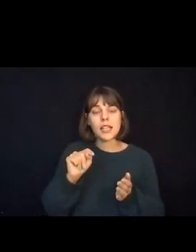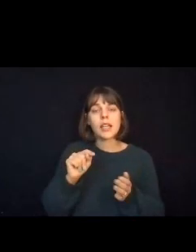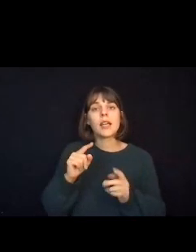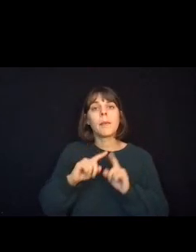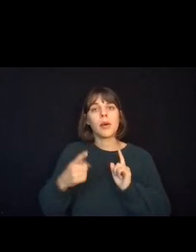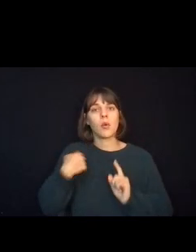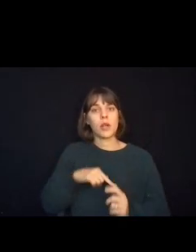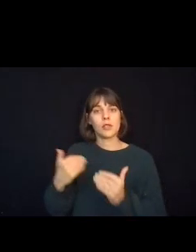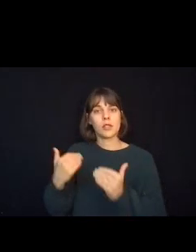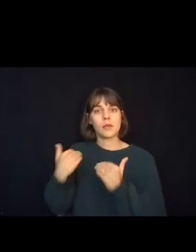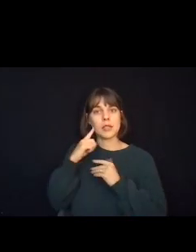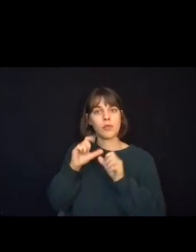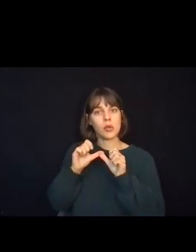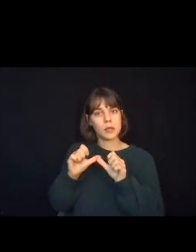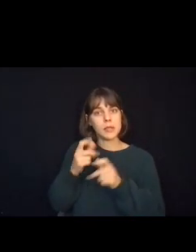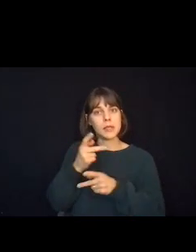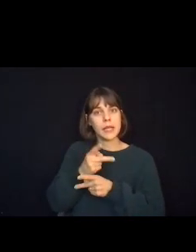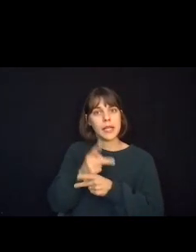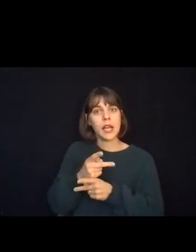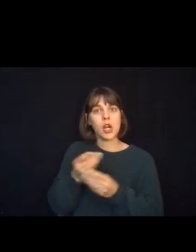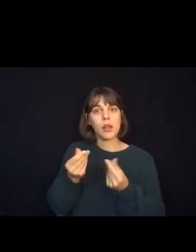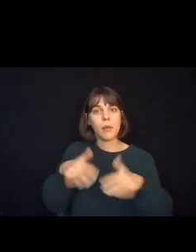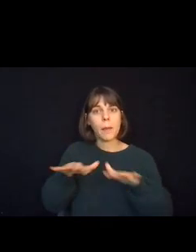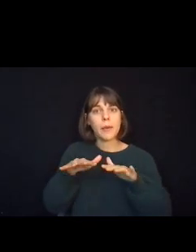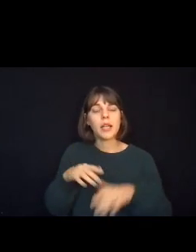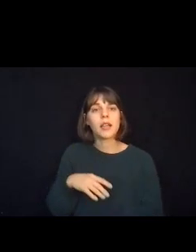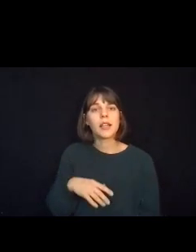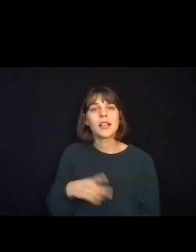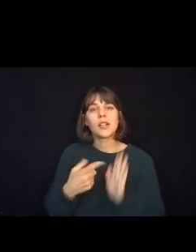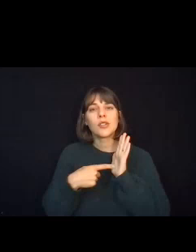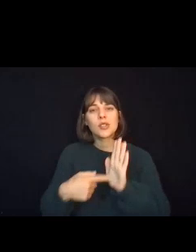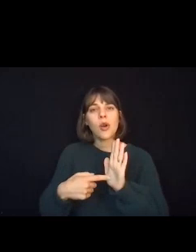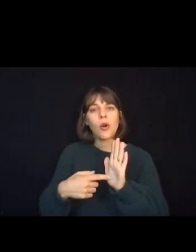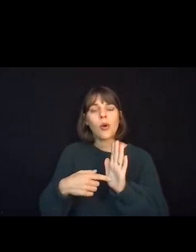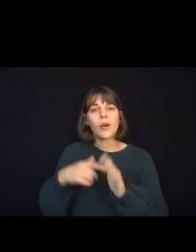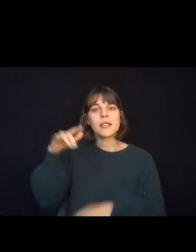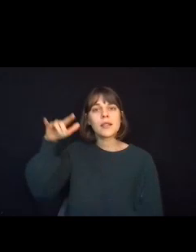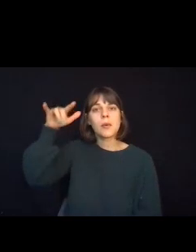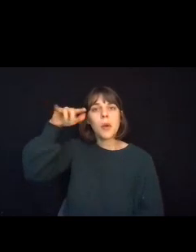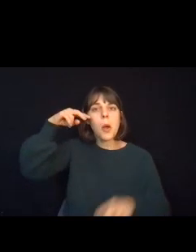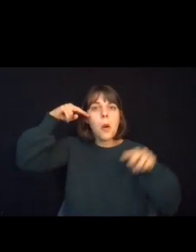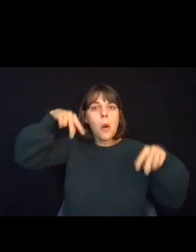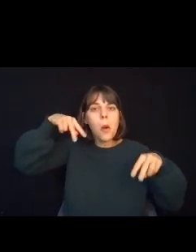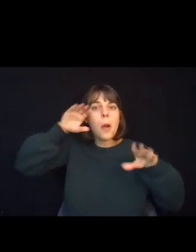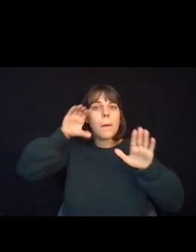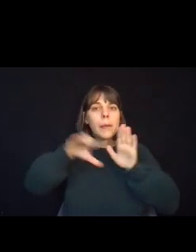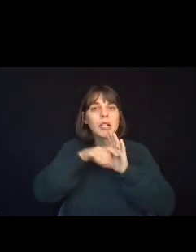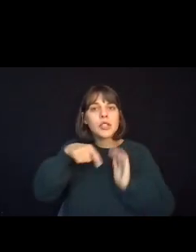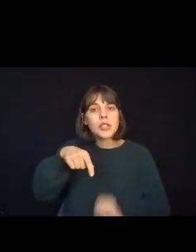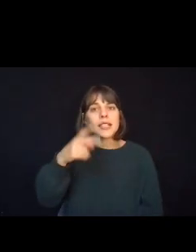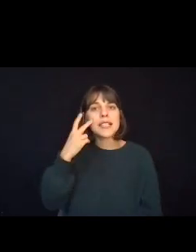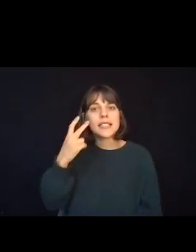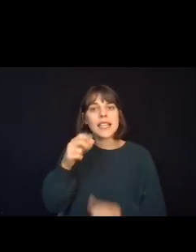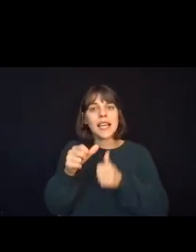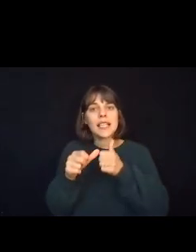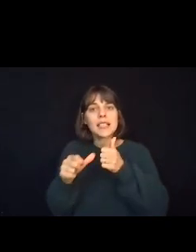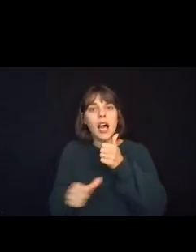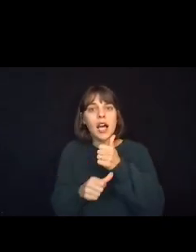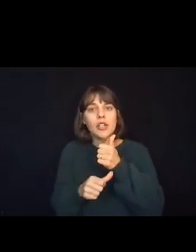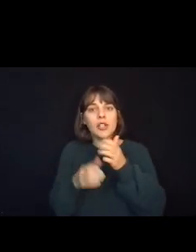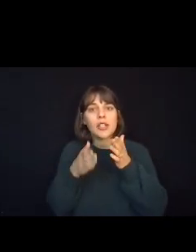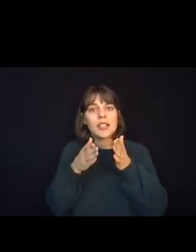you a couple visuals here. Here's just an aerial view where you see it. You can't exactly see it, but where that arrow is pointing, it runs under State Route 65